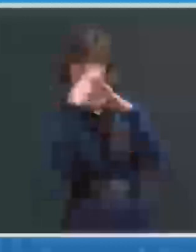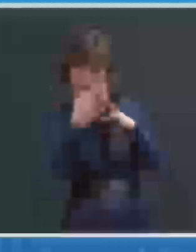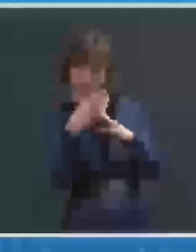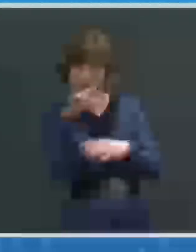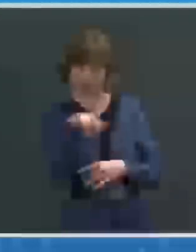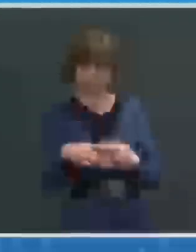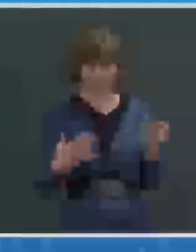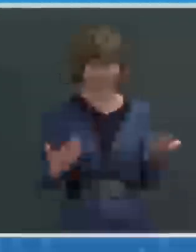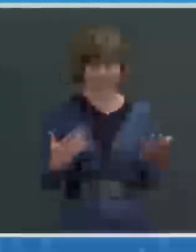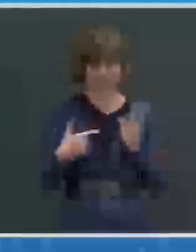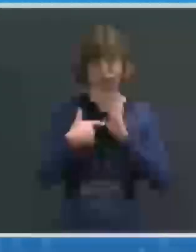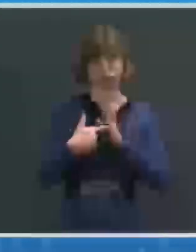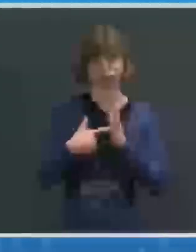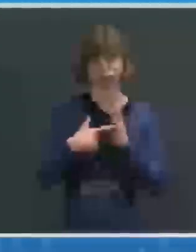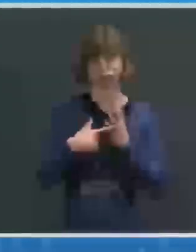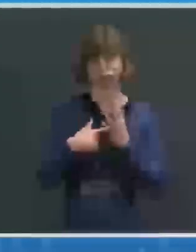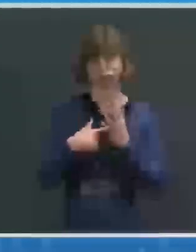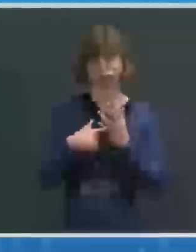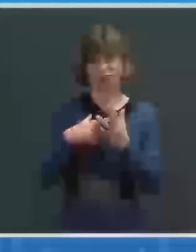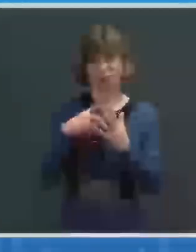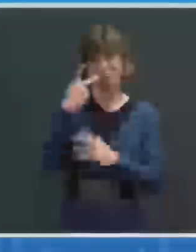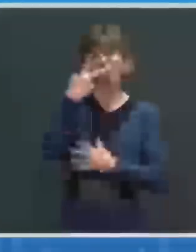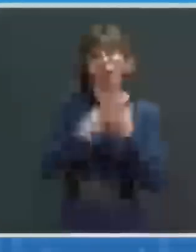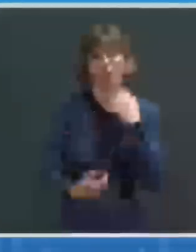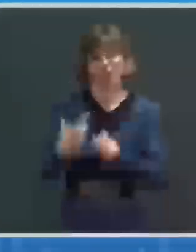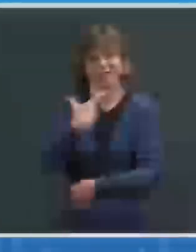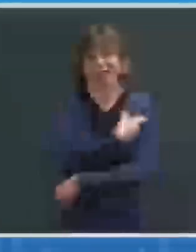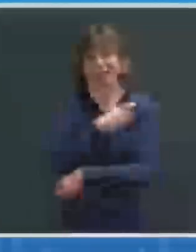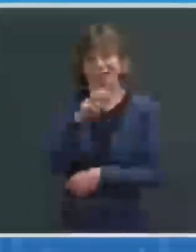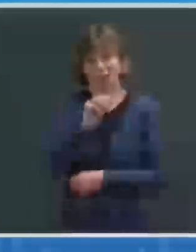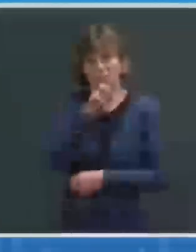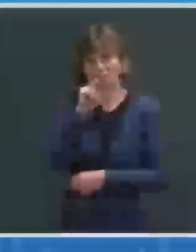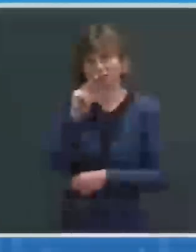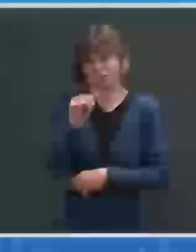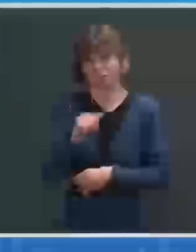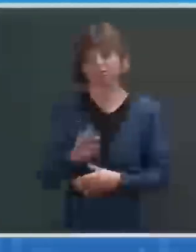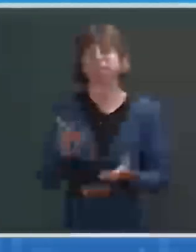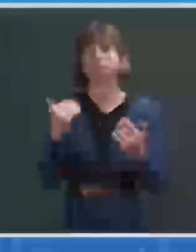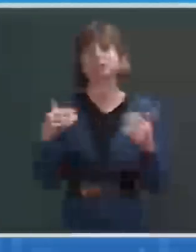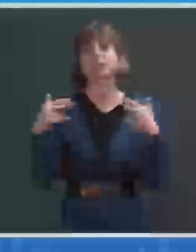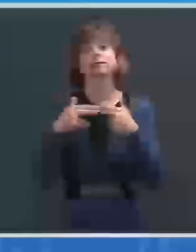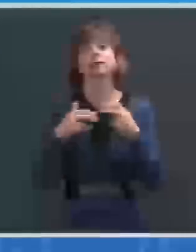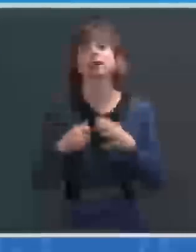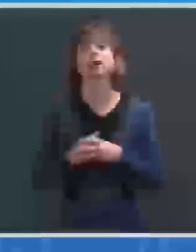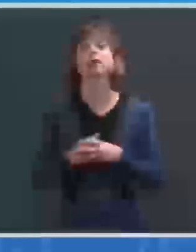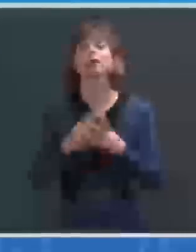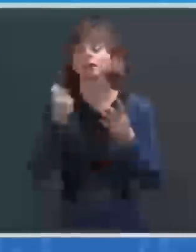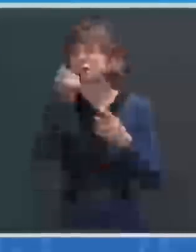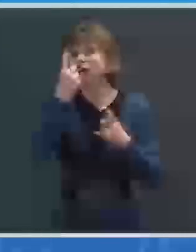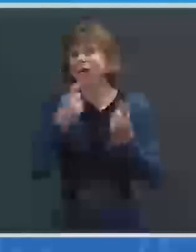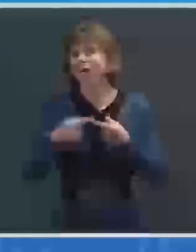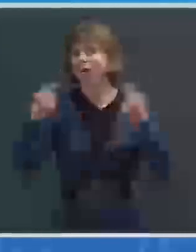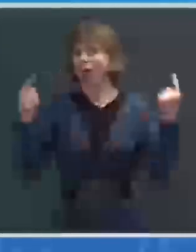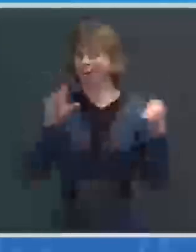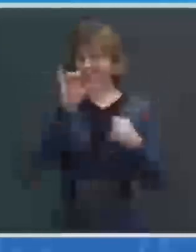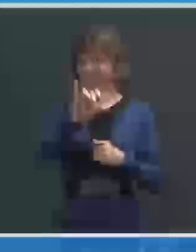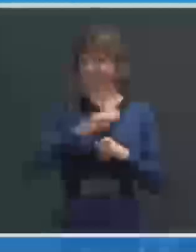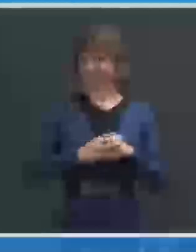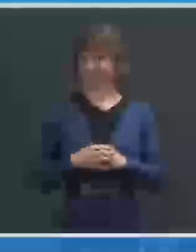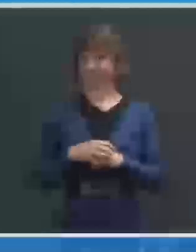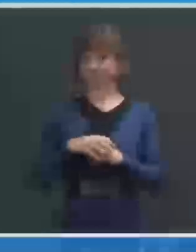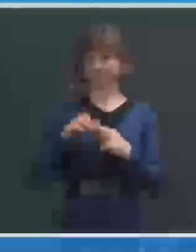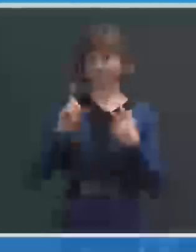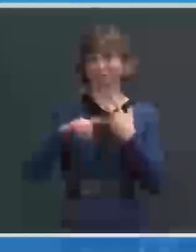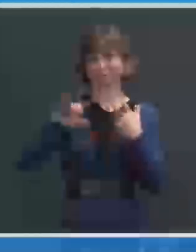shown with both of the mRNA vaccines. Next slide. In contrast, the Janssen